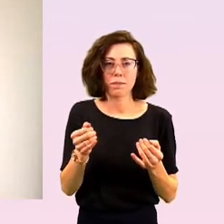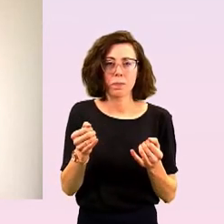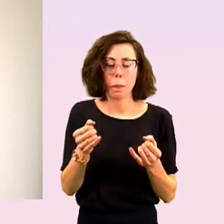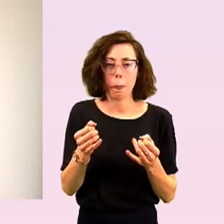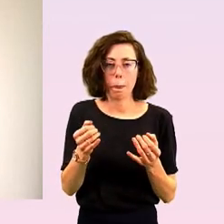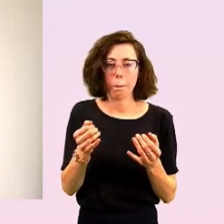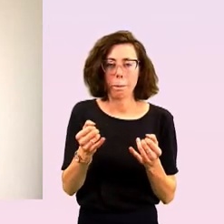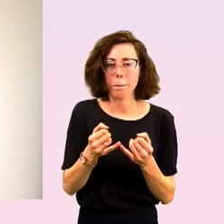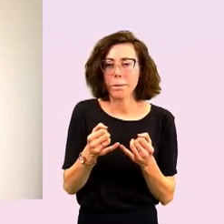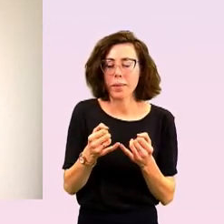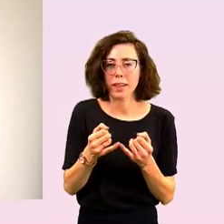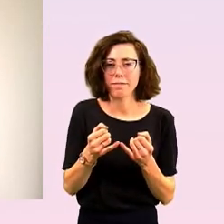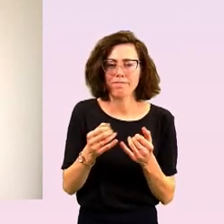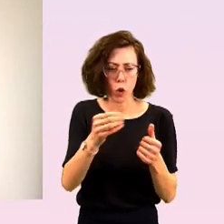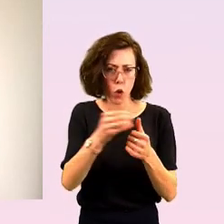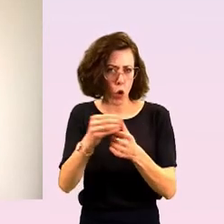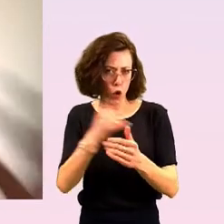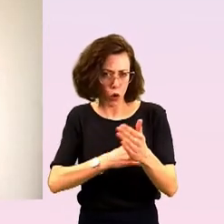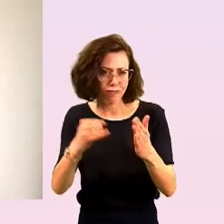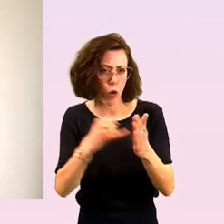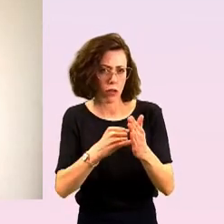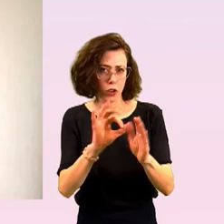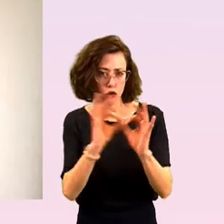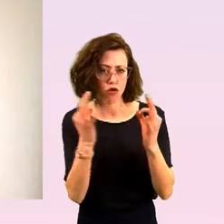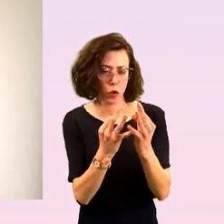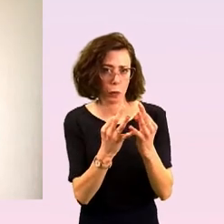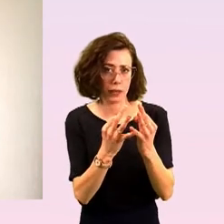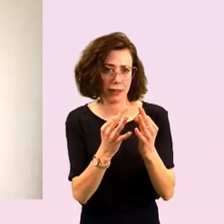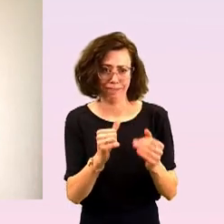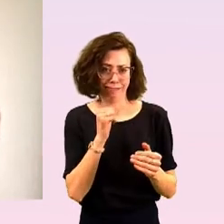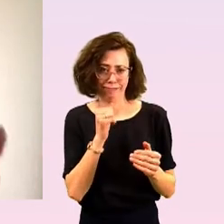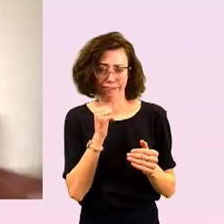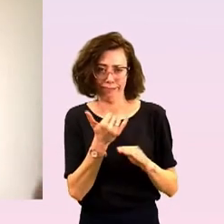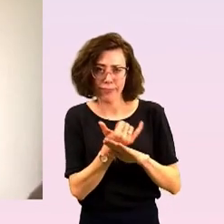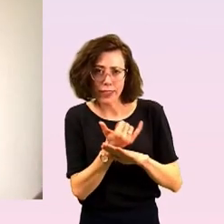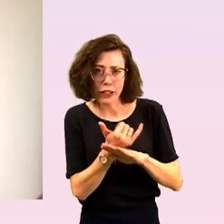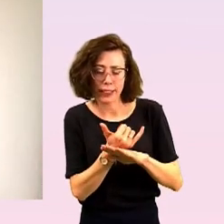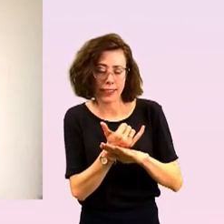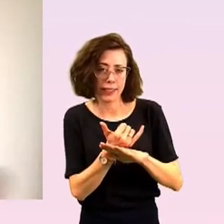other groups and organizations that have yet to actually